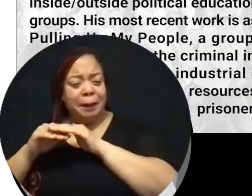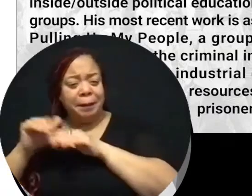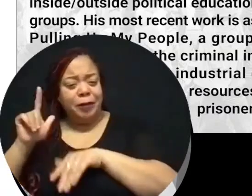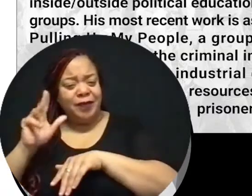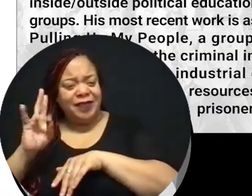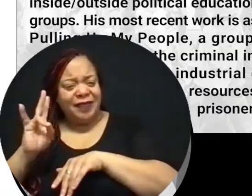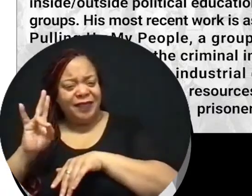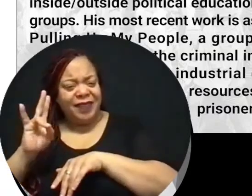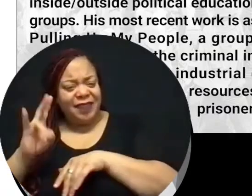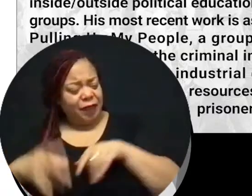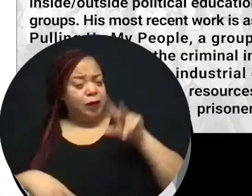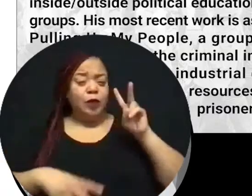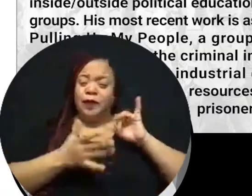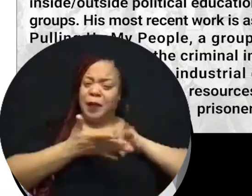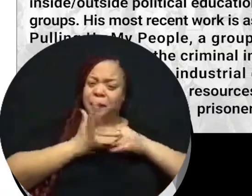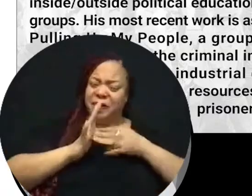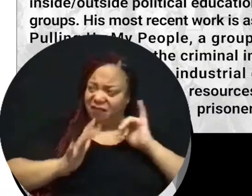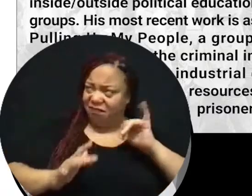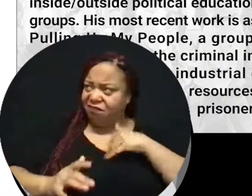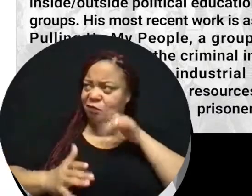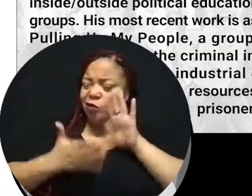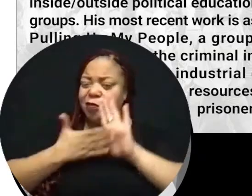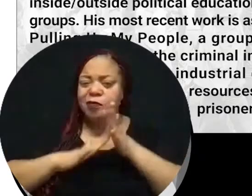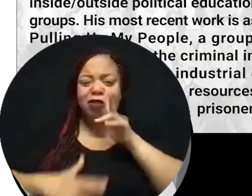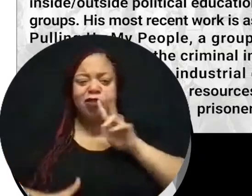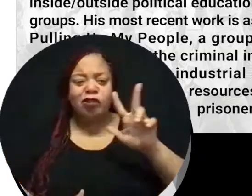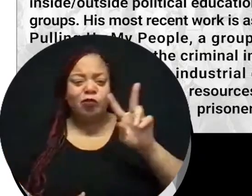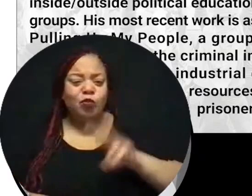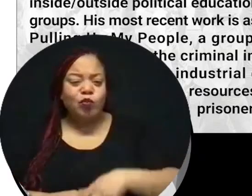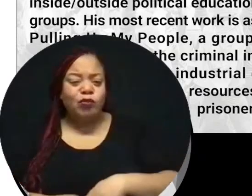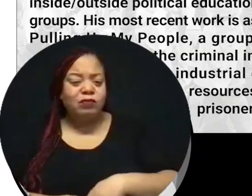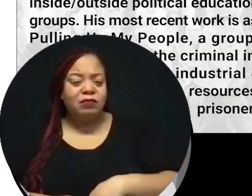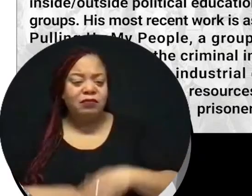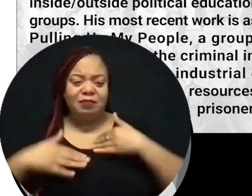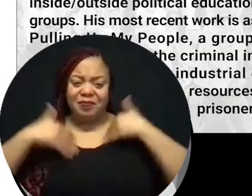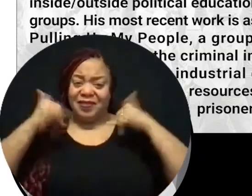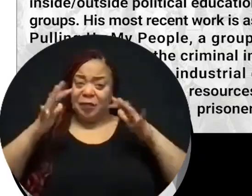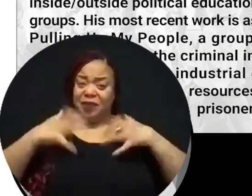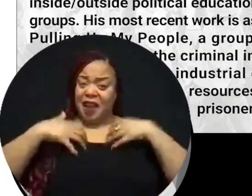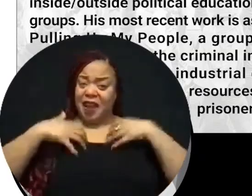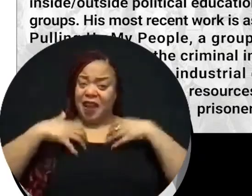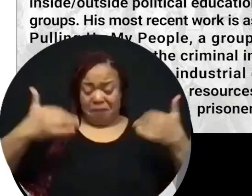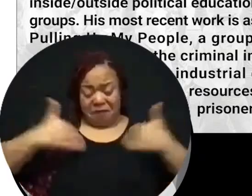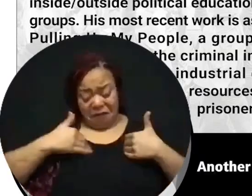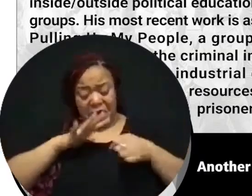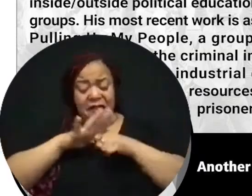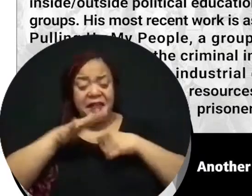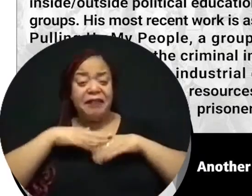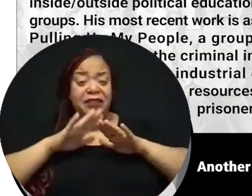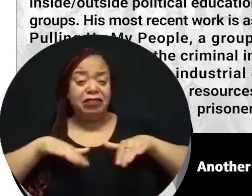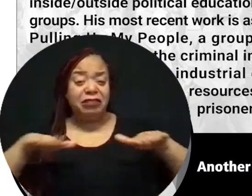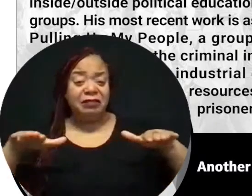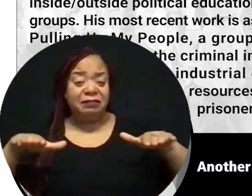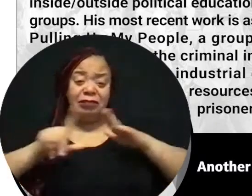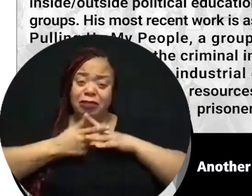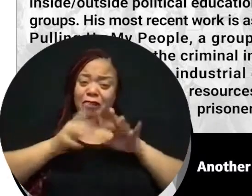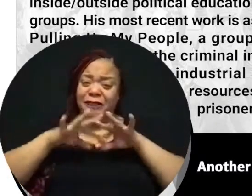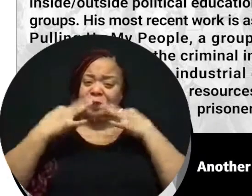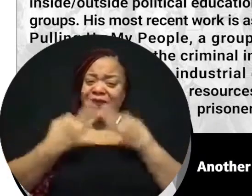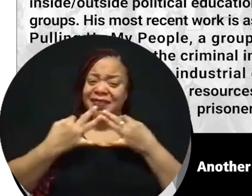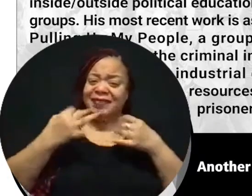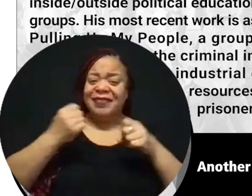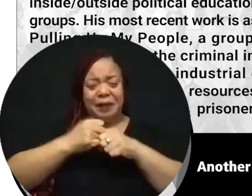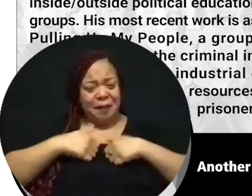I can still live life. But then I started thinking, well, what happens if I don't get out of my minimum? Another year puts me at